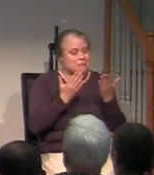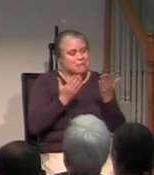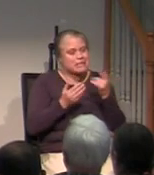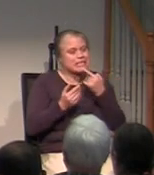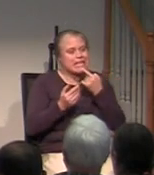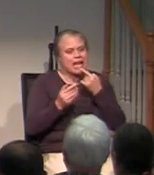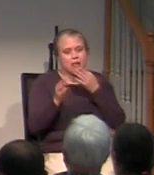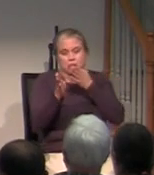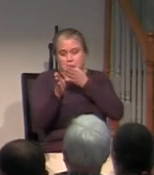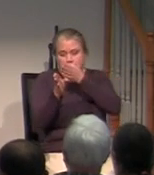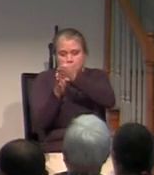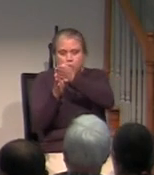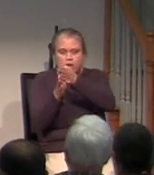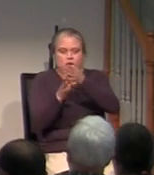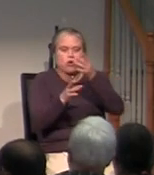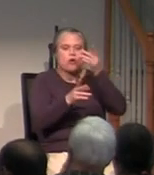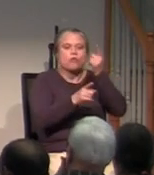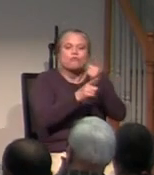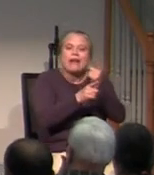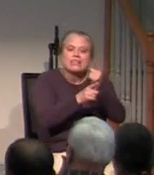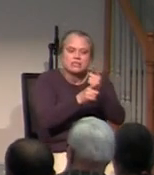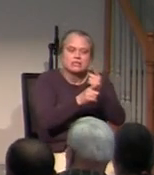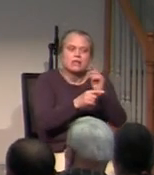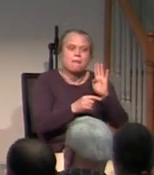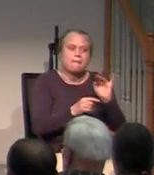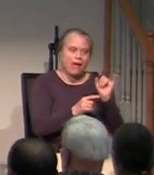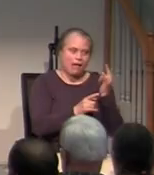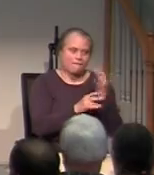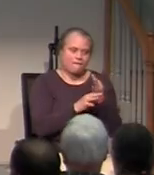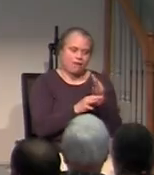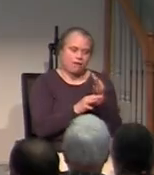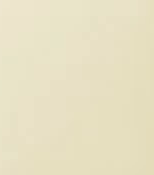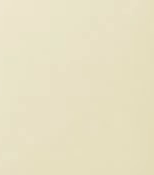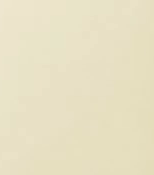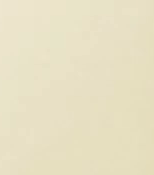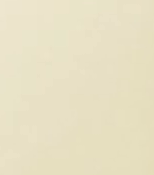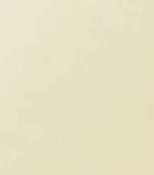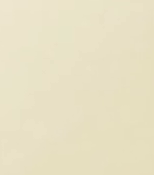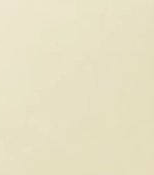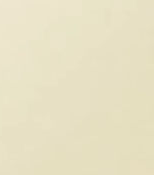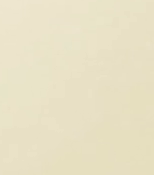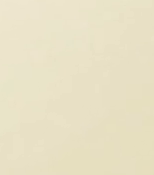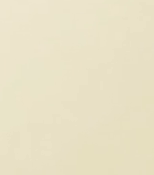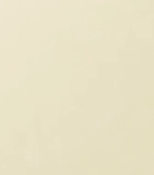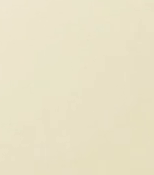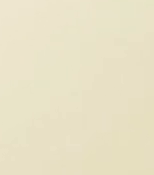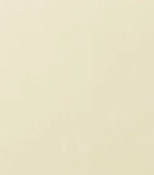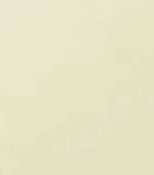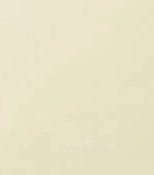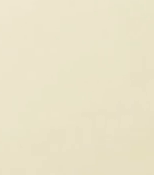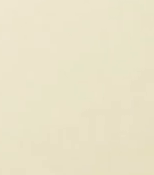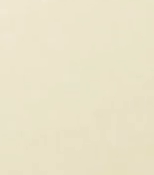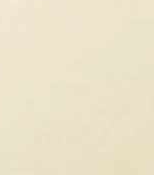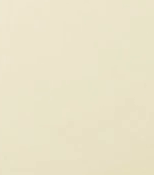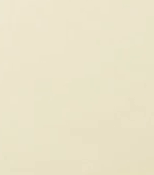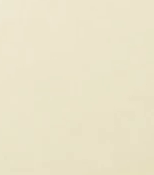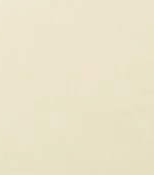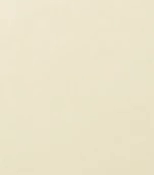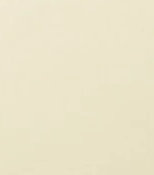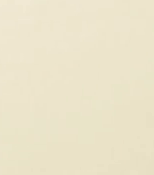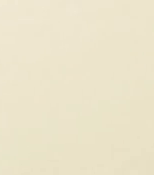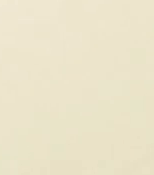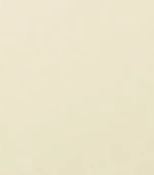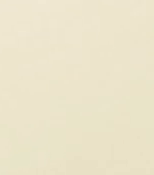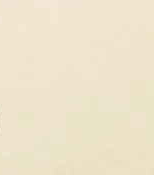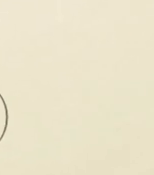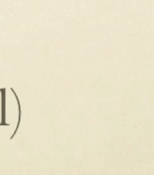overarching theme is righteousness by faith. We call it the 1888 message, or as Ellen White said,